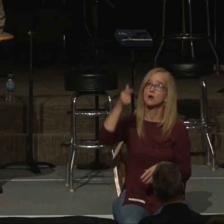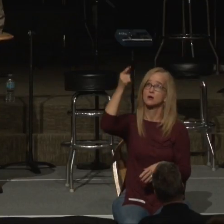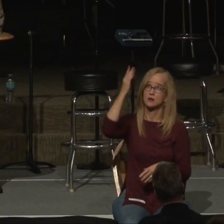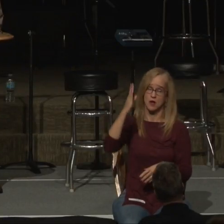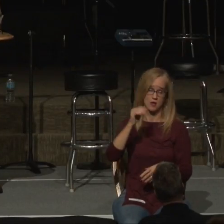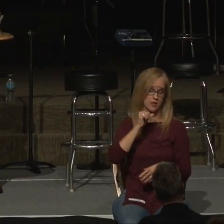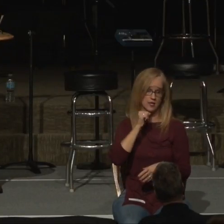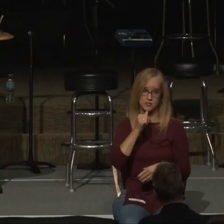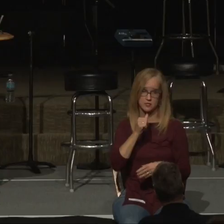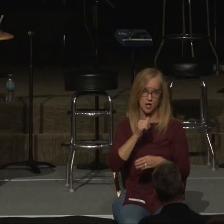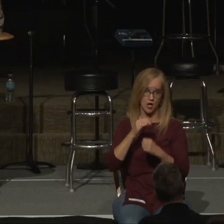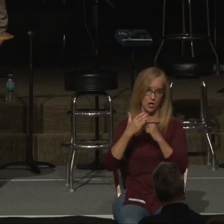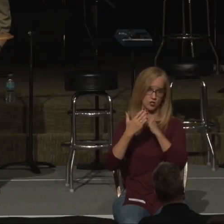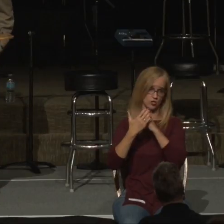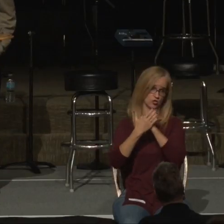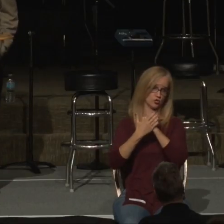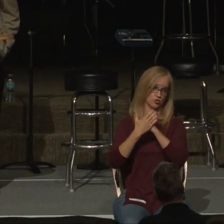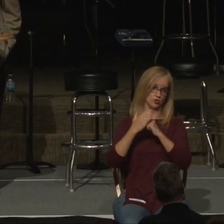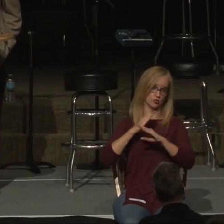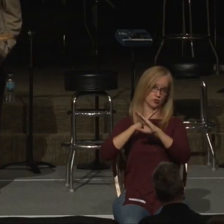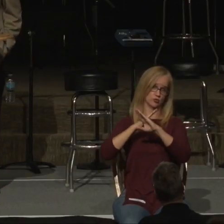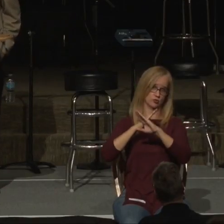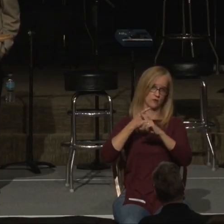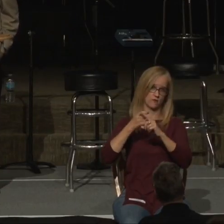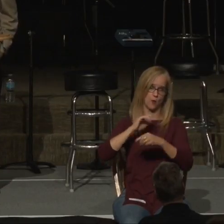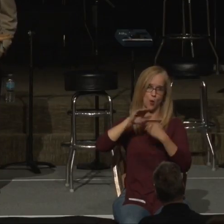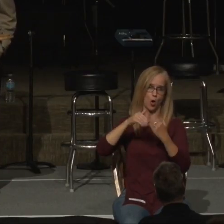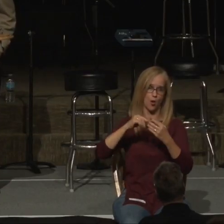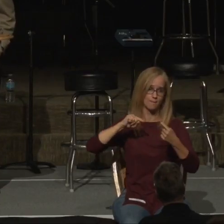God has not shielded me from all pain.